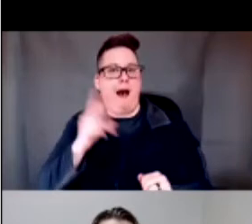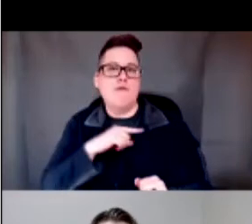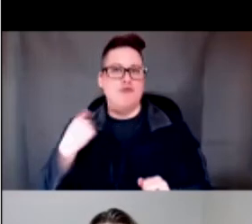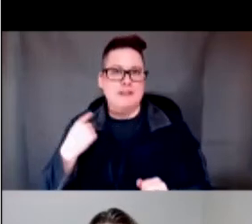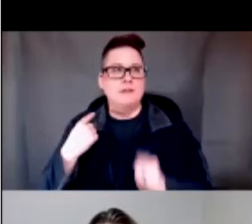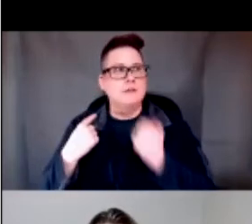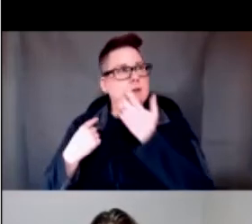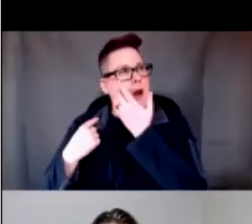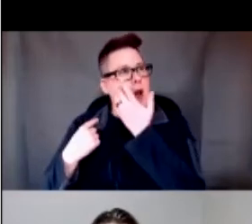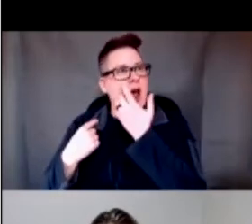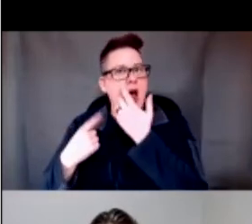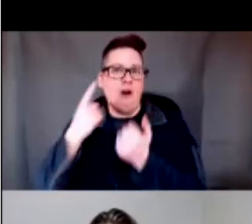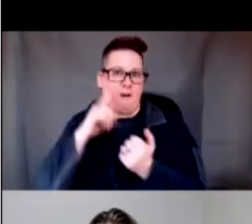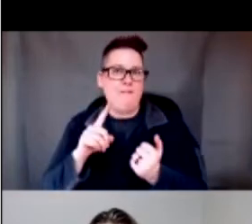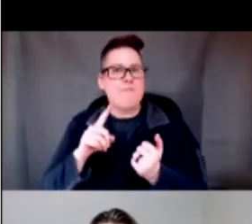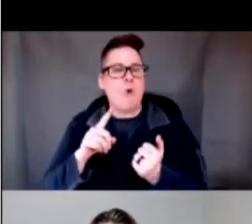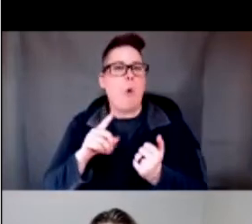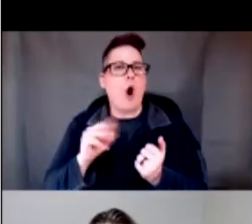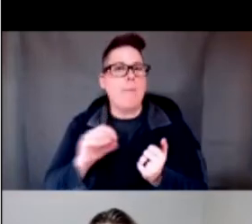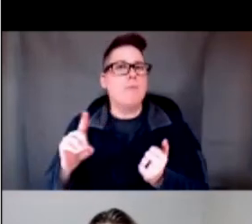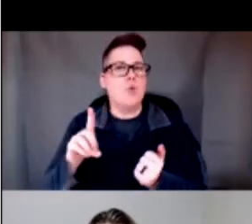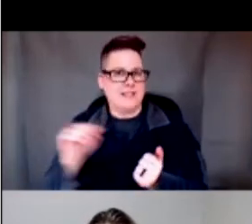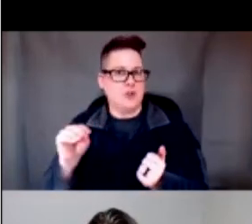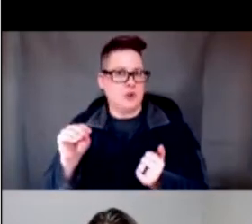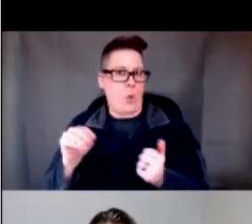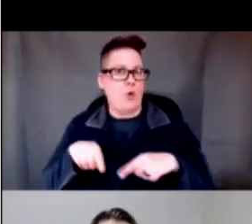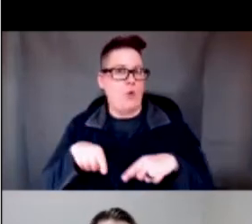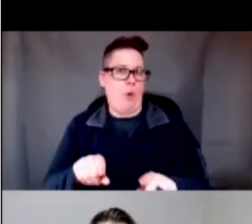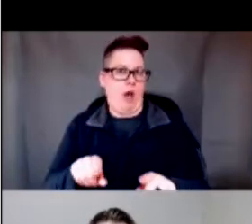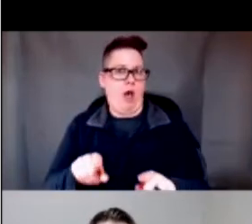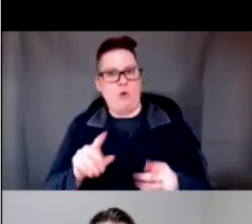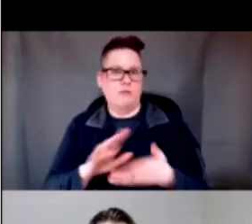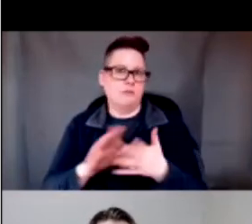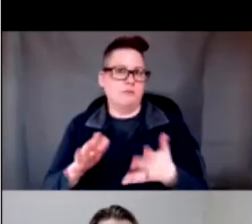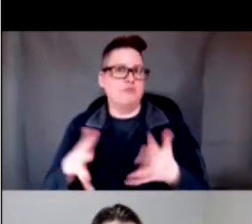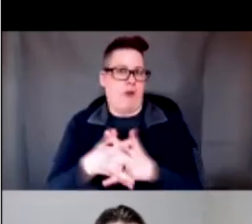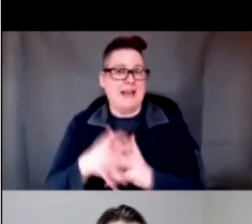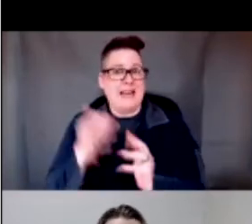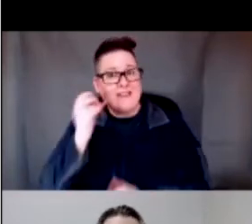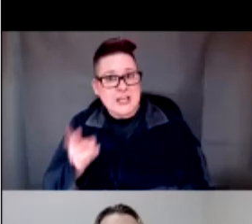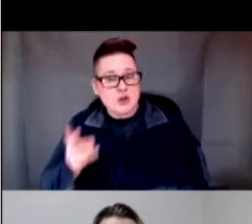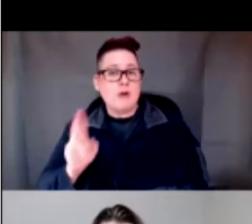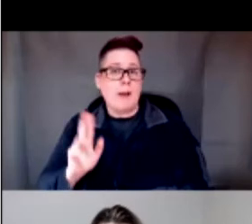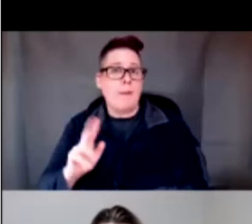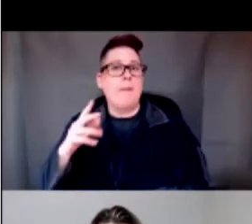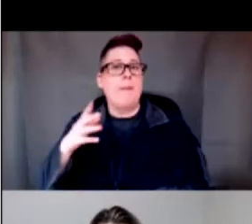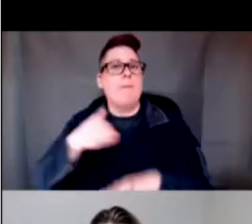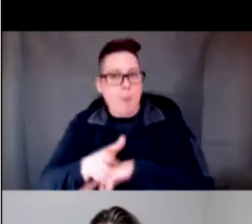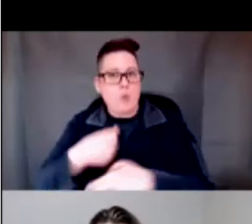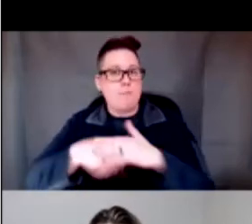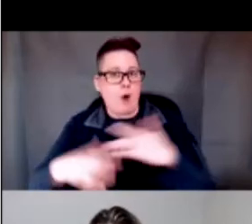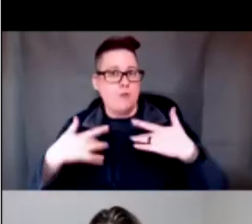for perinatal mood disorders. And specifically for people who have a history of postpartum depression, that also puts